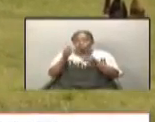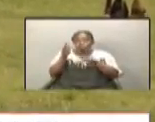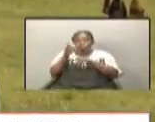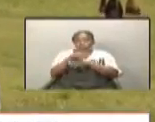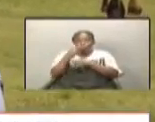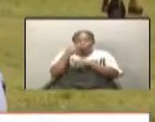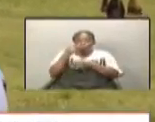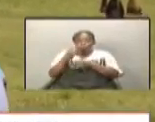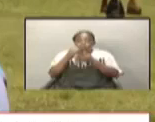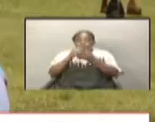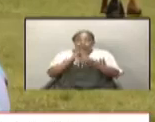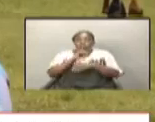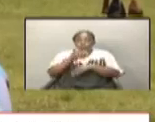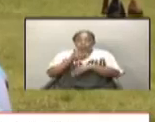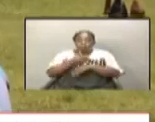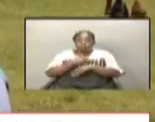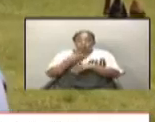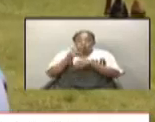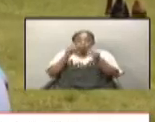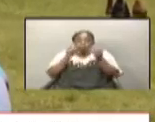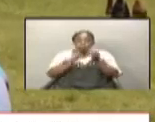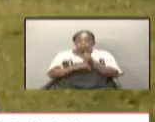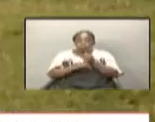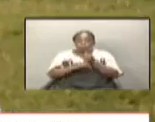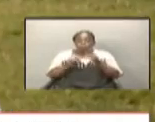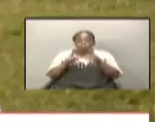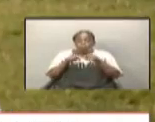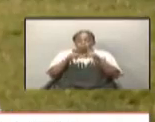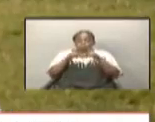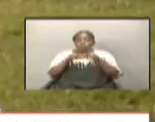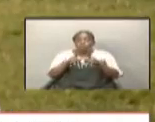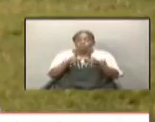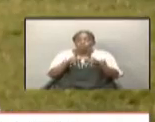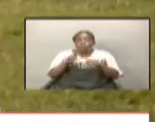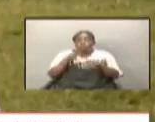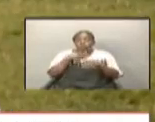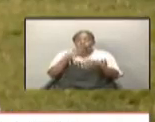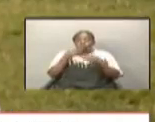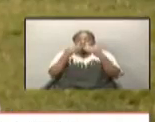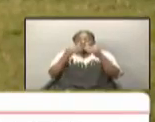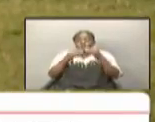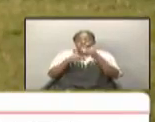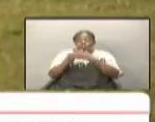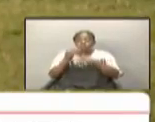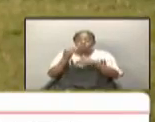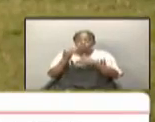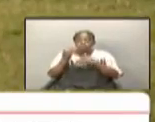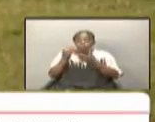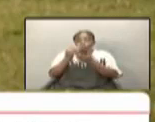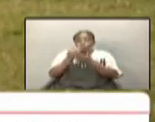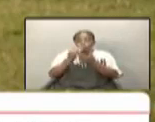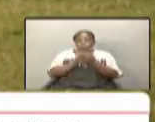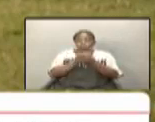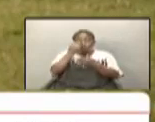have helped us to receive these land titles. Mbanza kusima Ruhanga,